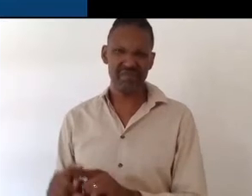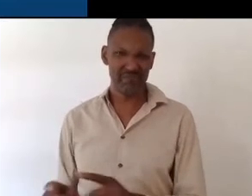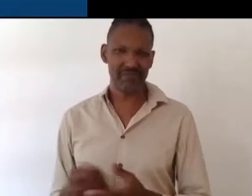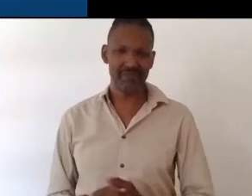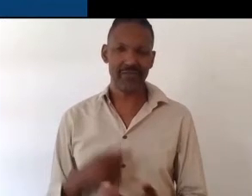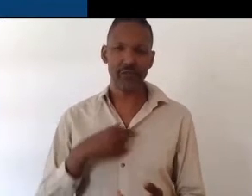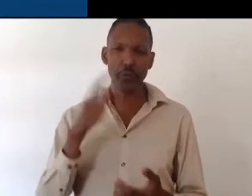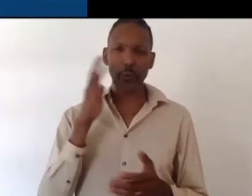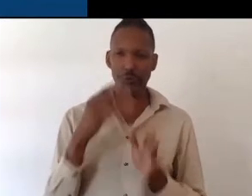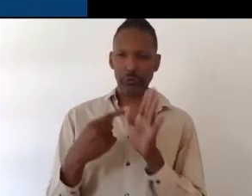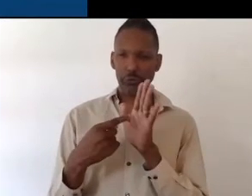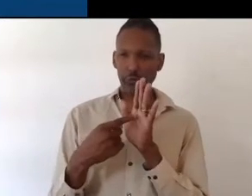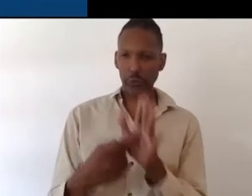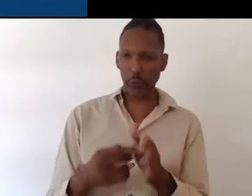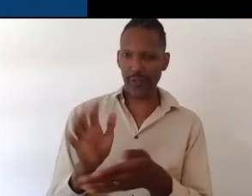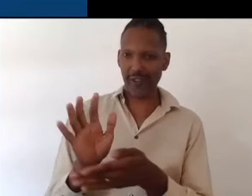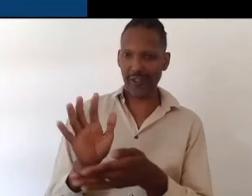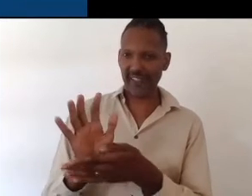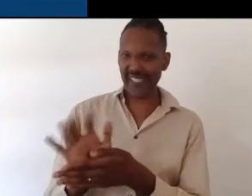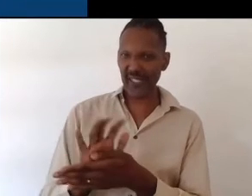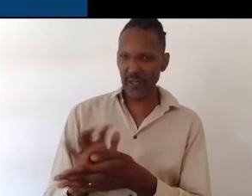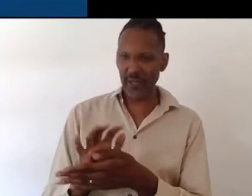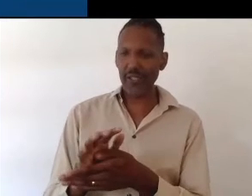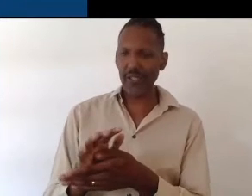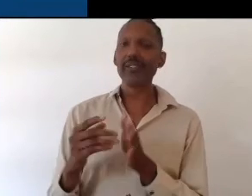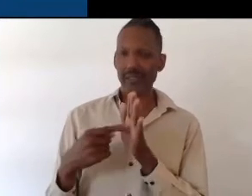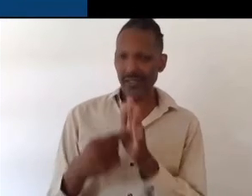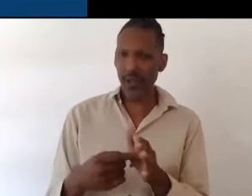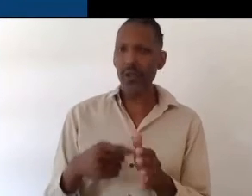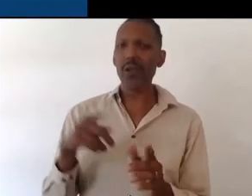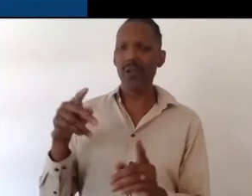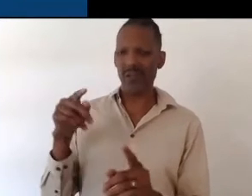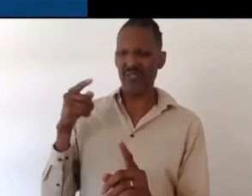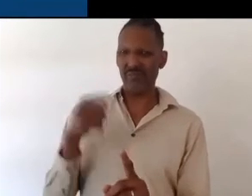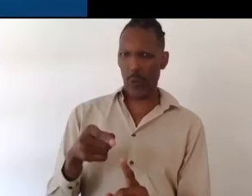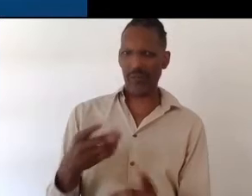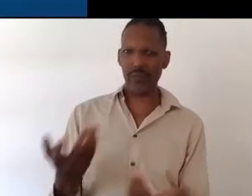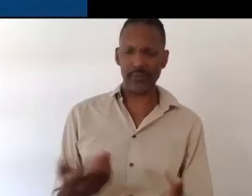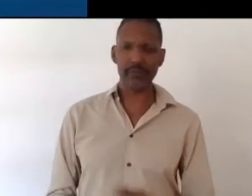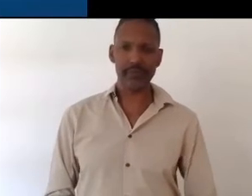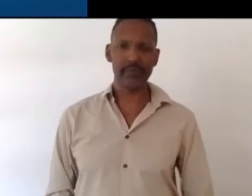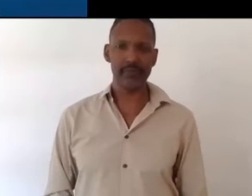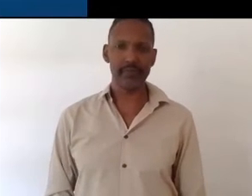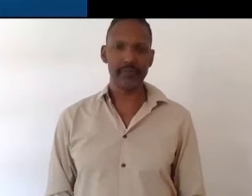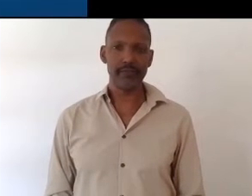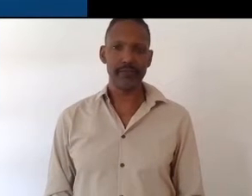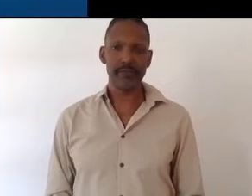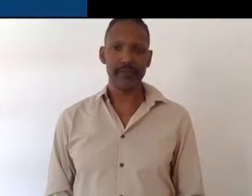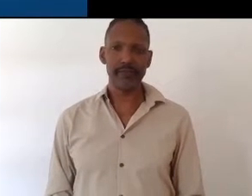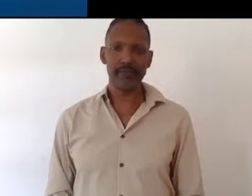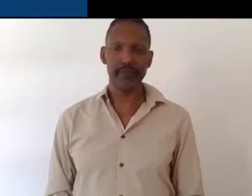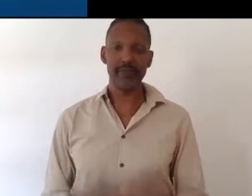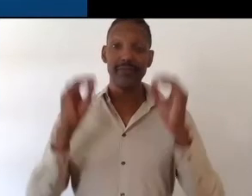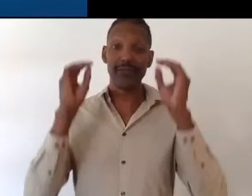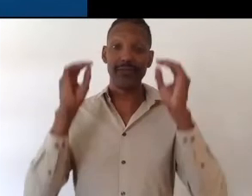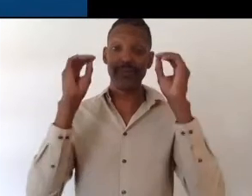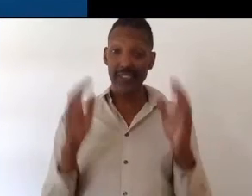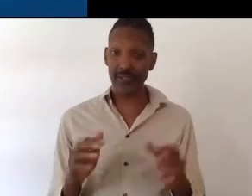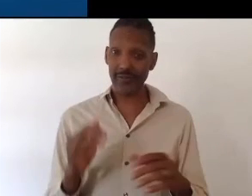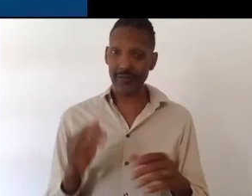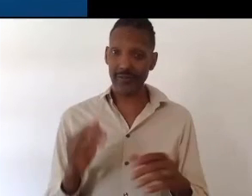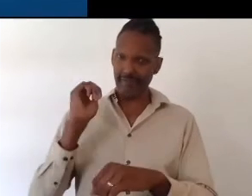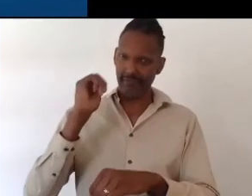I'm going to be showing you this video clip to illustrate this point. While you watch this teacher set up this